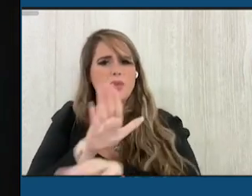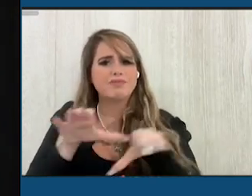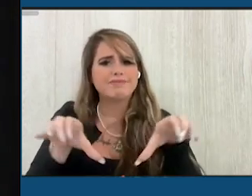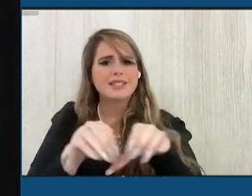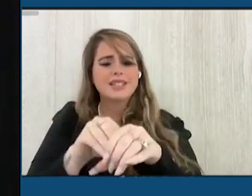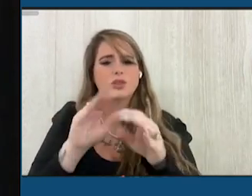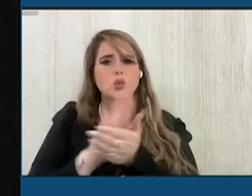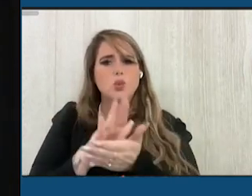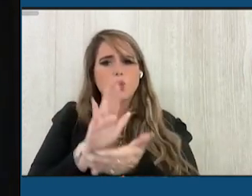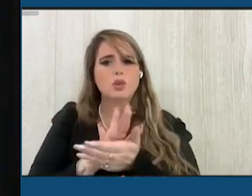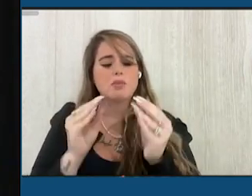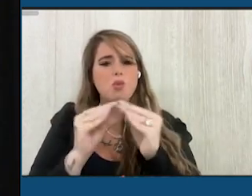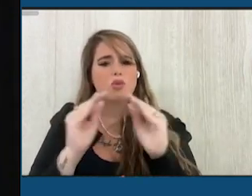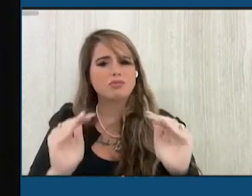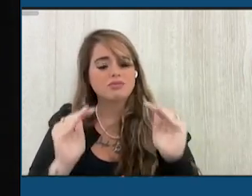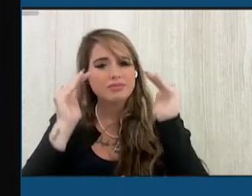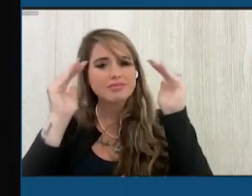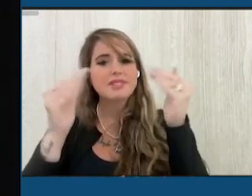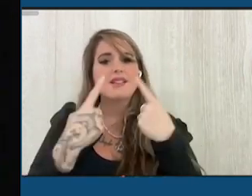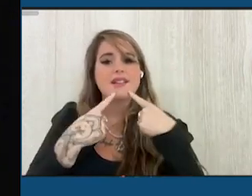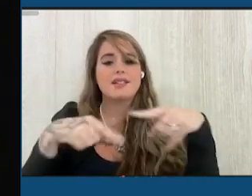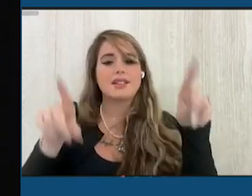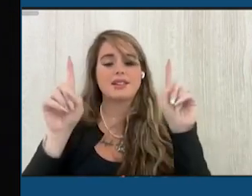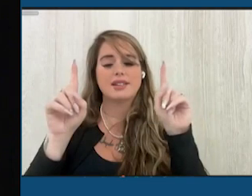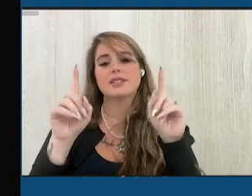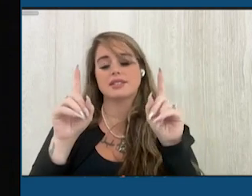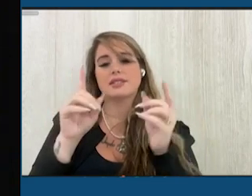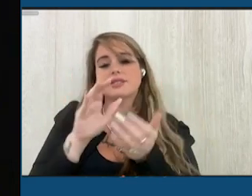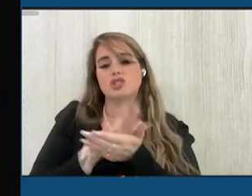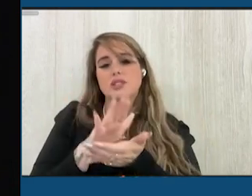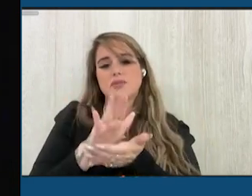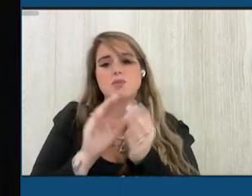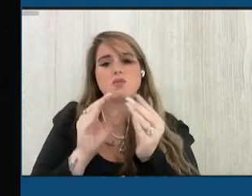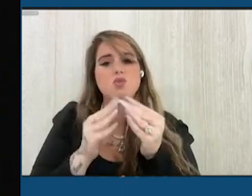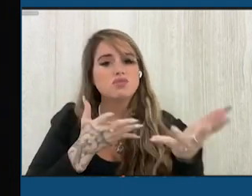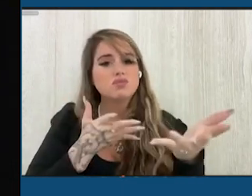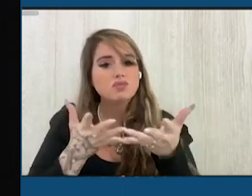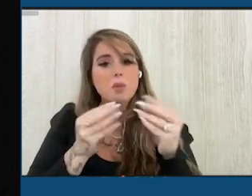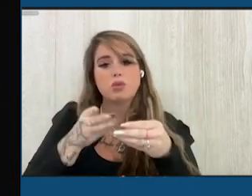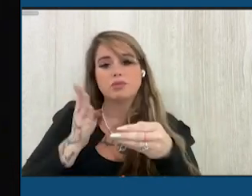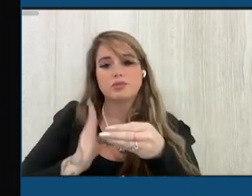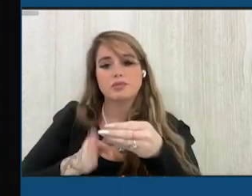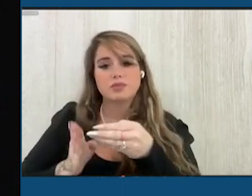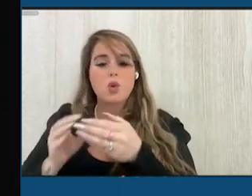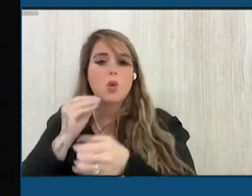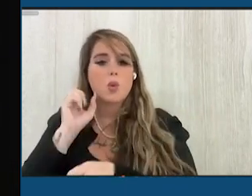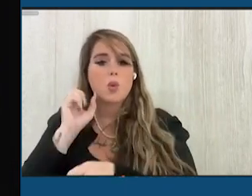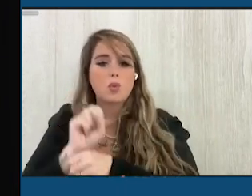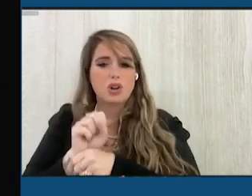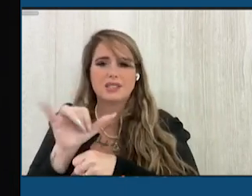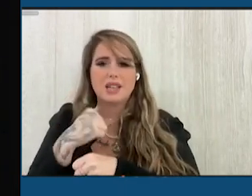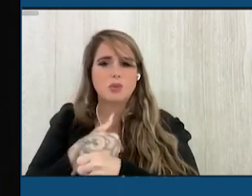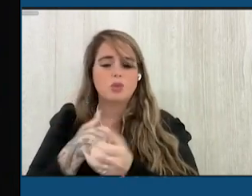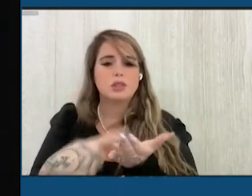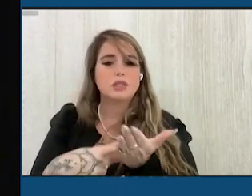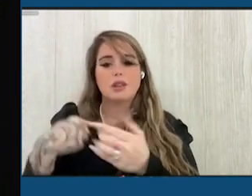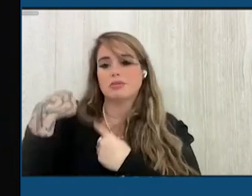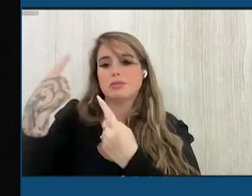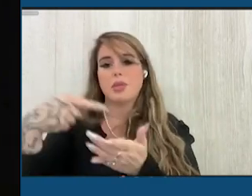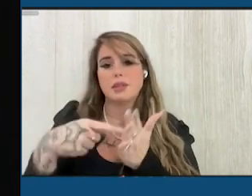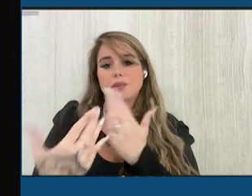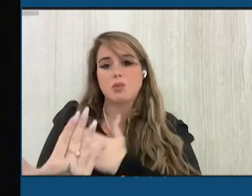achievement, better engagement, homework completion, and all the things that we've been talking about this morning